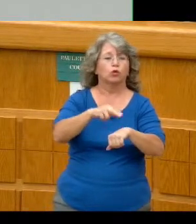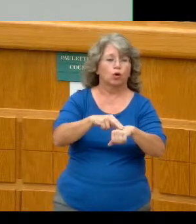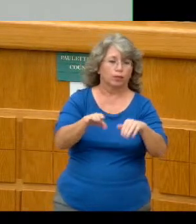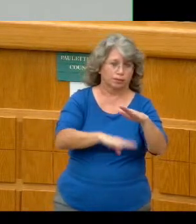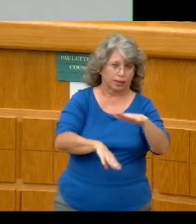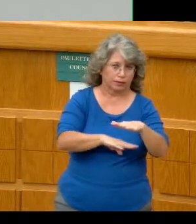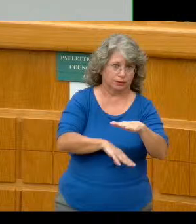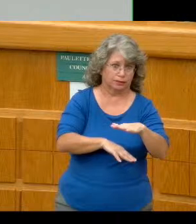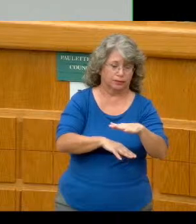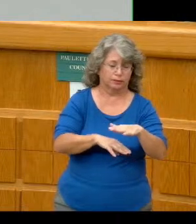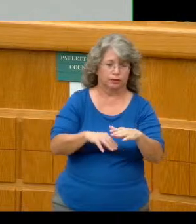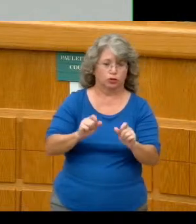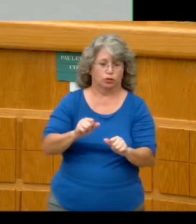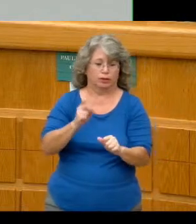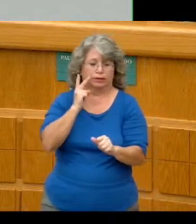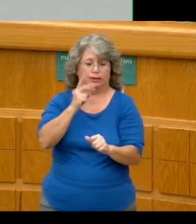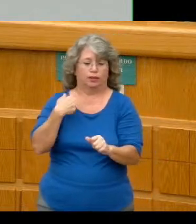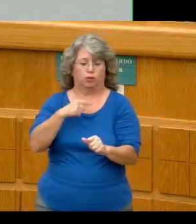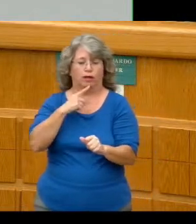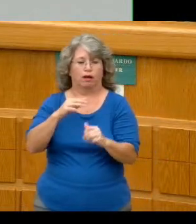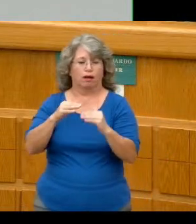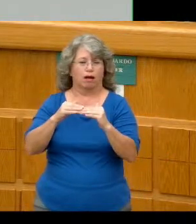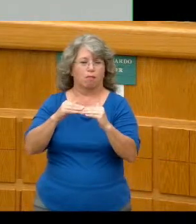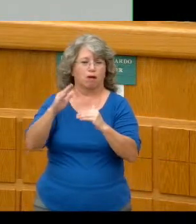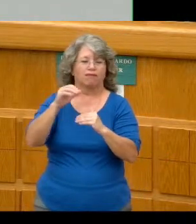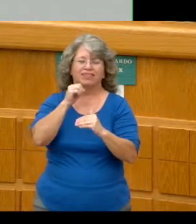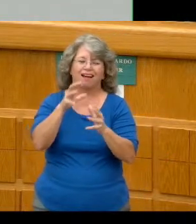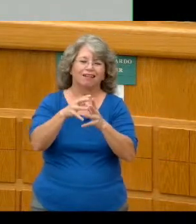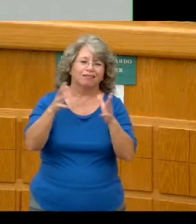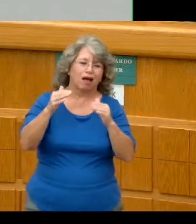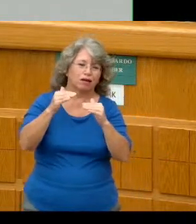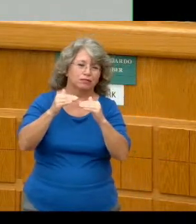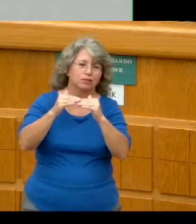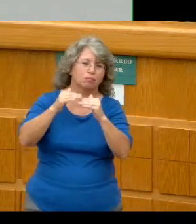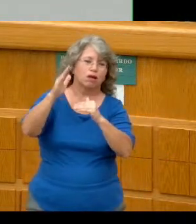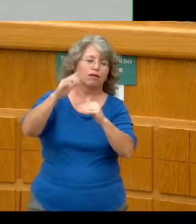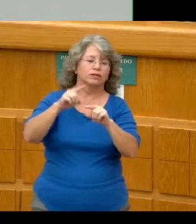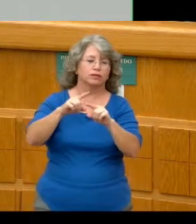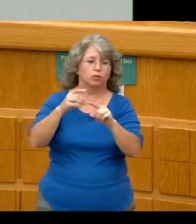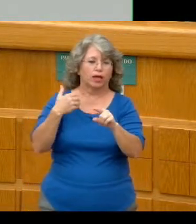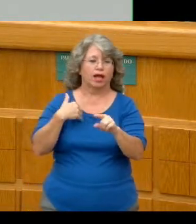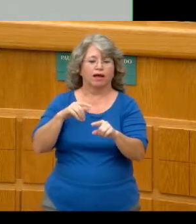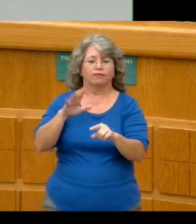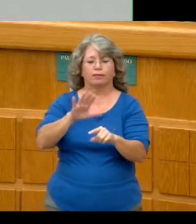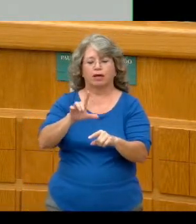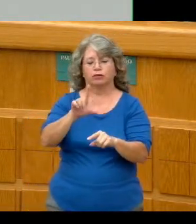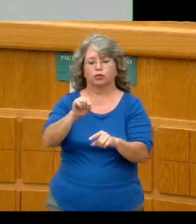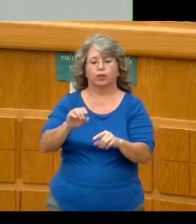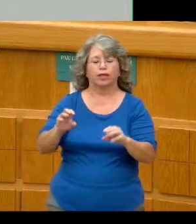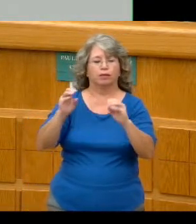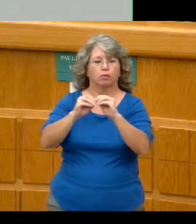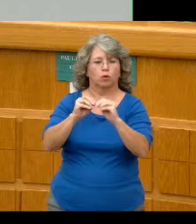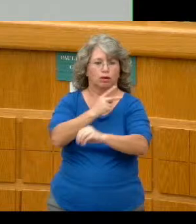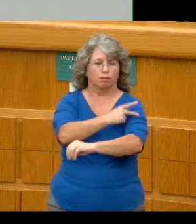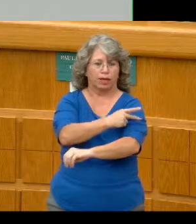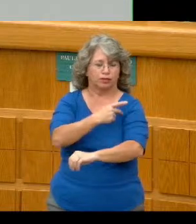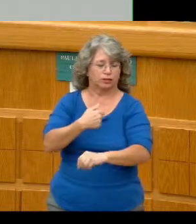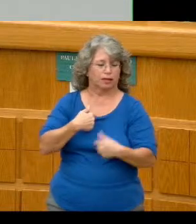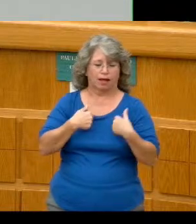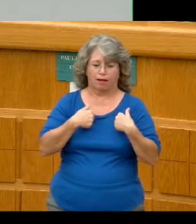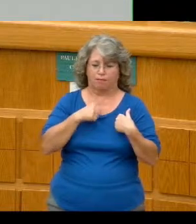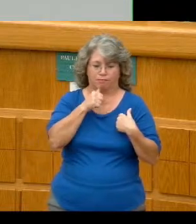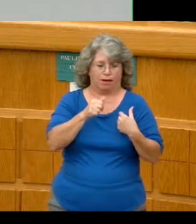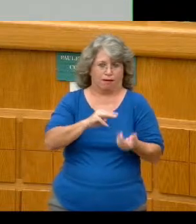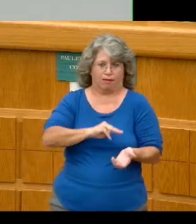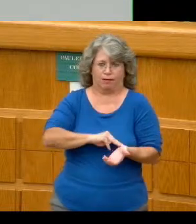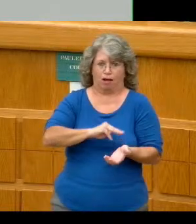we're at now, we're above that line. It's not that much above. It's 20 more patients. Now, I'm not a public health professional. I can't tell you